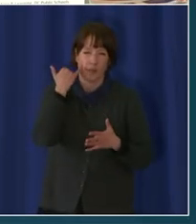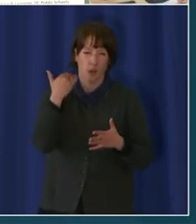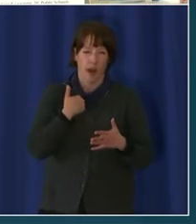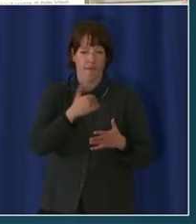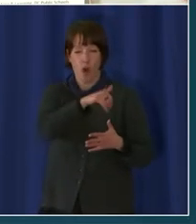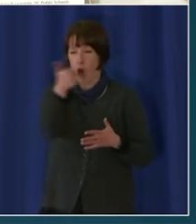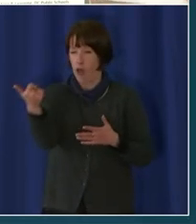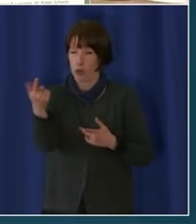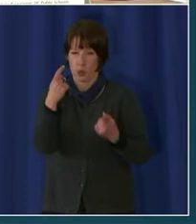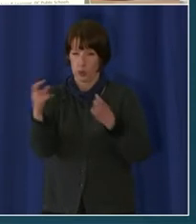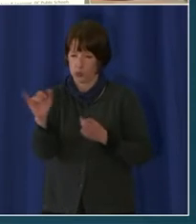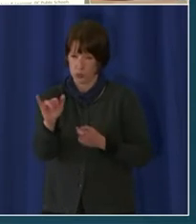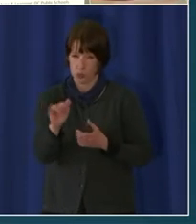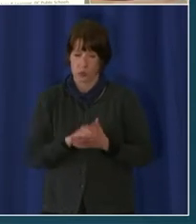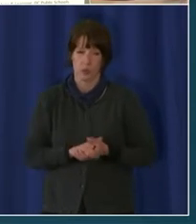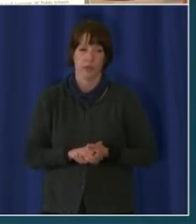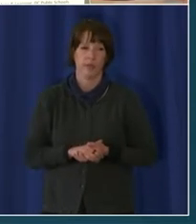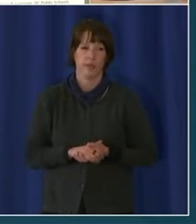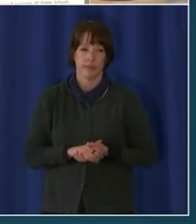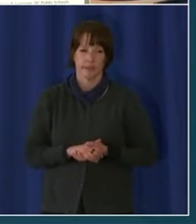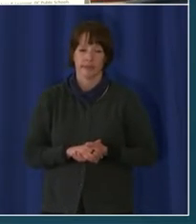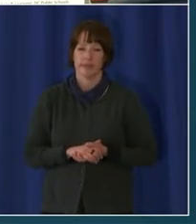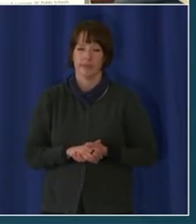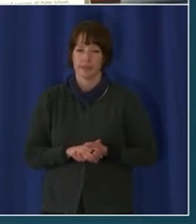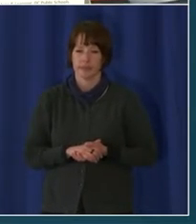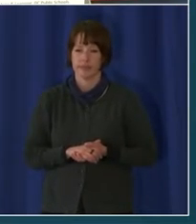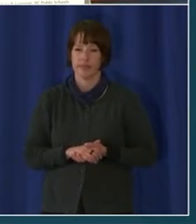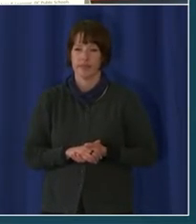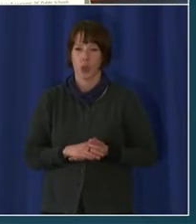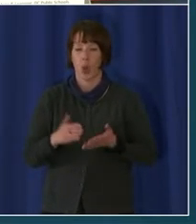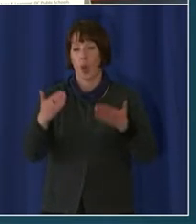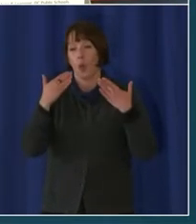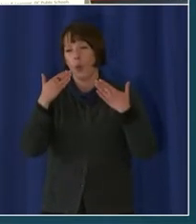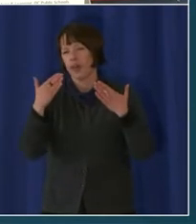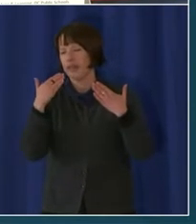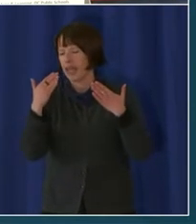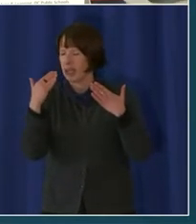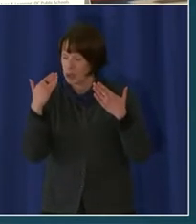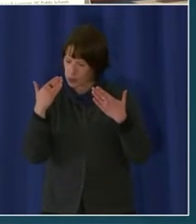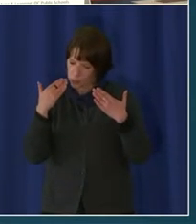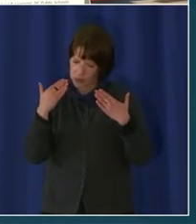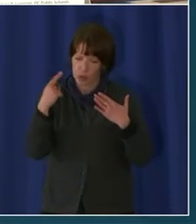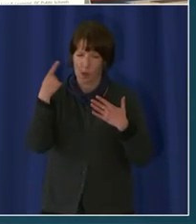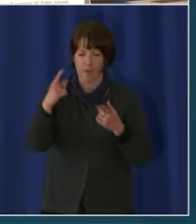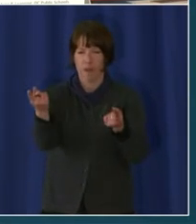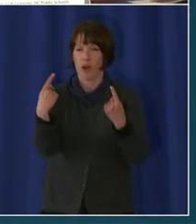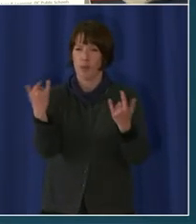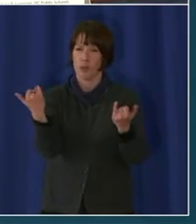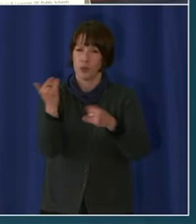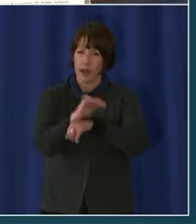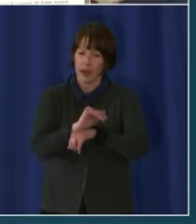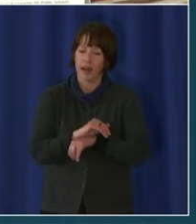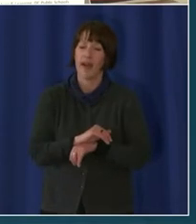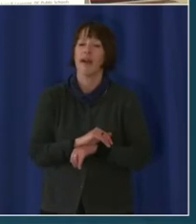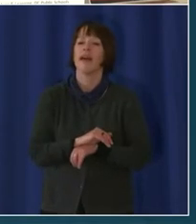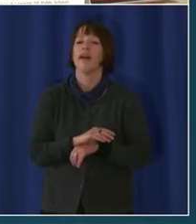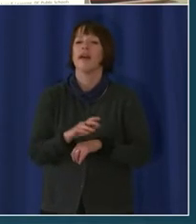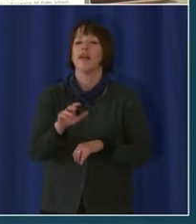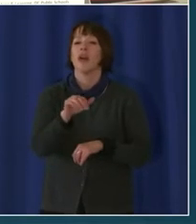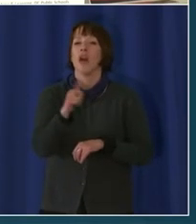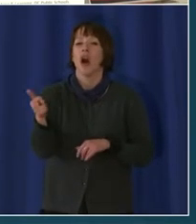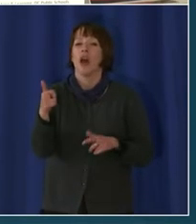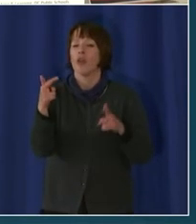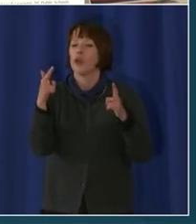further questions. So we want to thank you so much for being with us tonight. And just